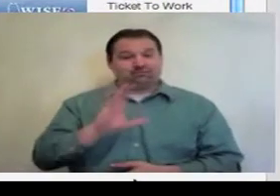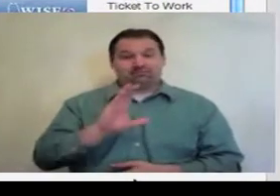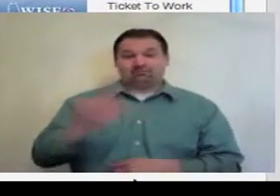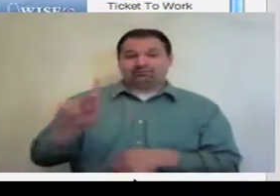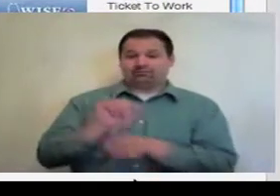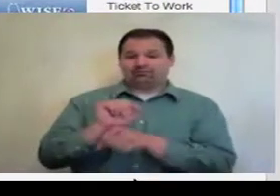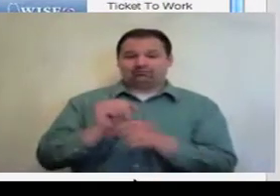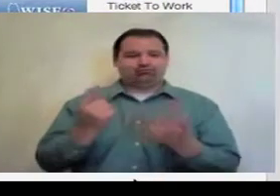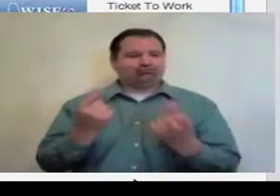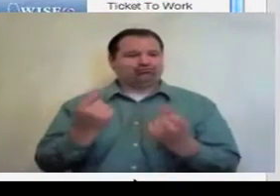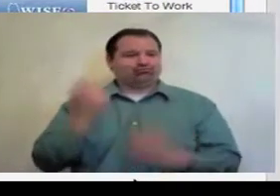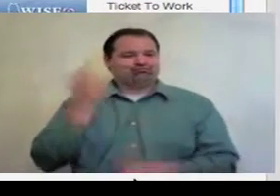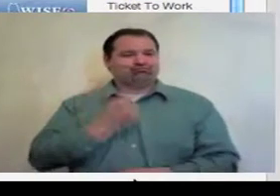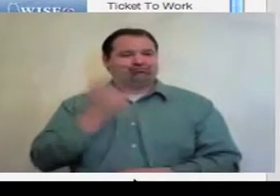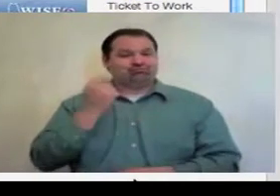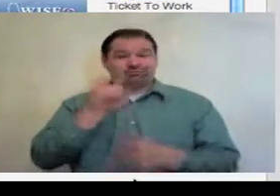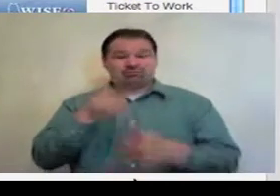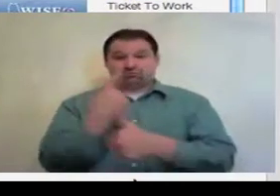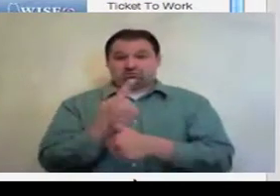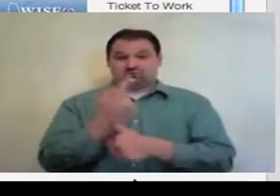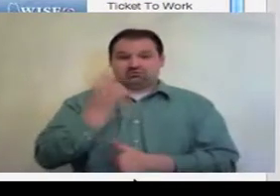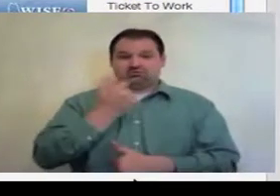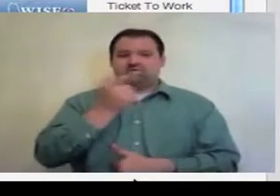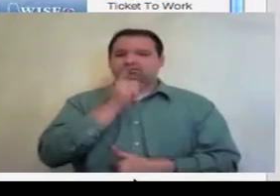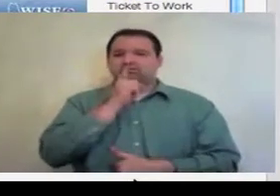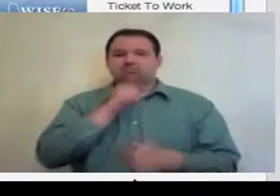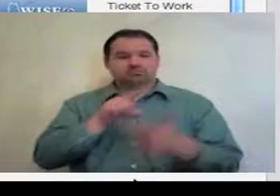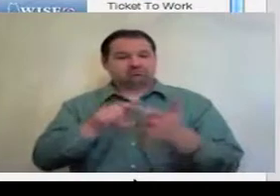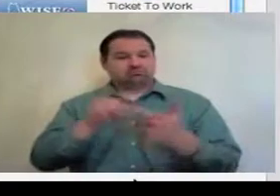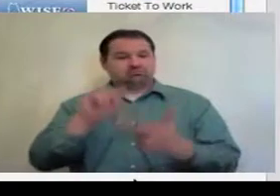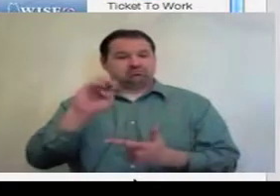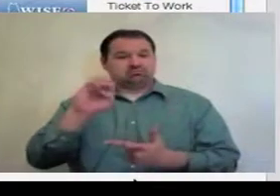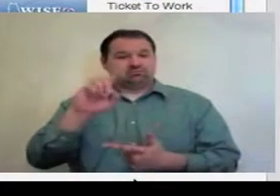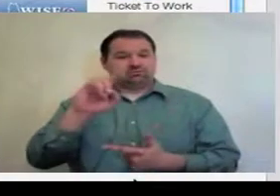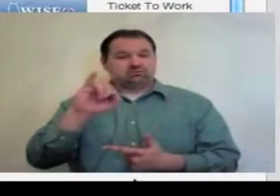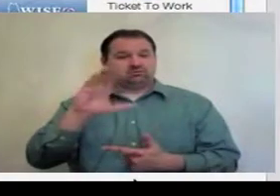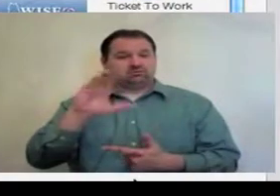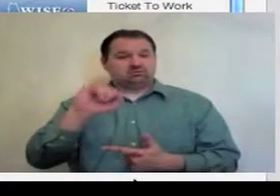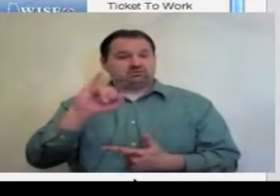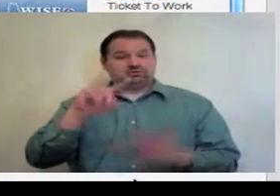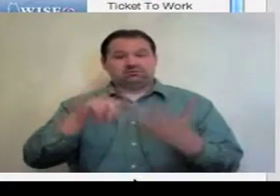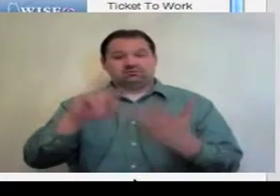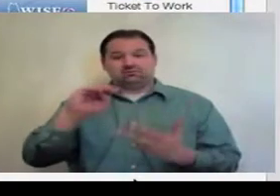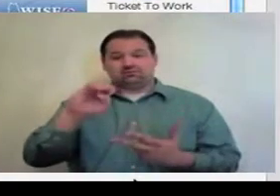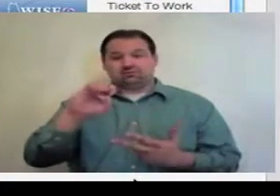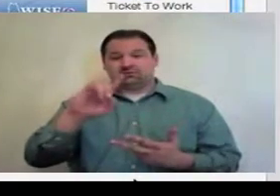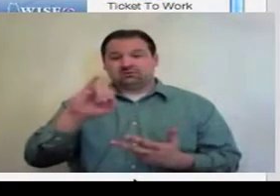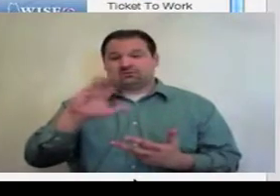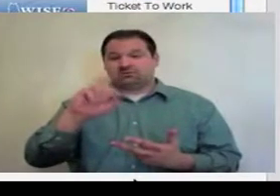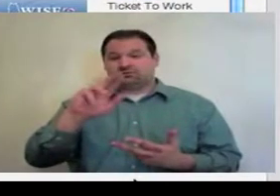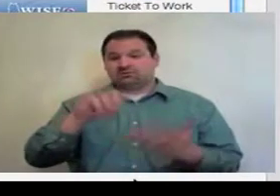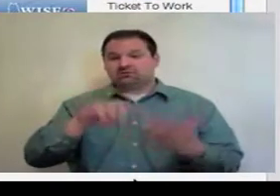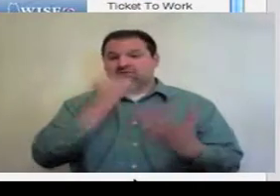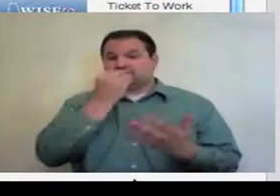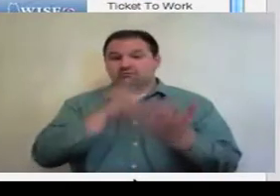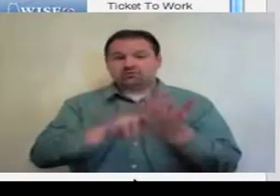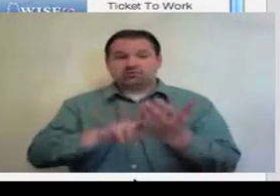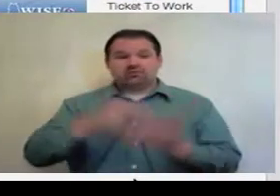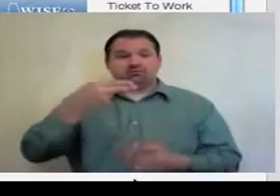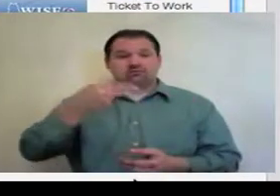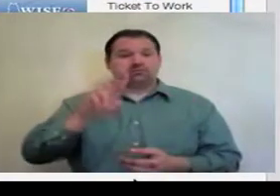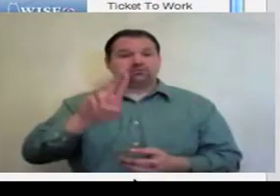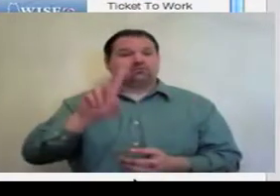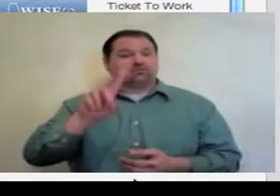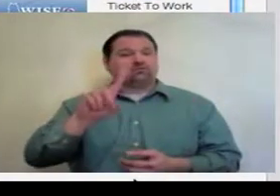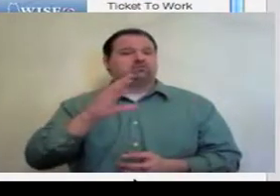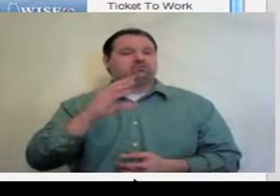to work will affect your benefits, not only your Social Security, but also your Medicaid, Medicare, food stamps, HUD,